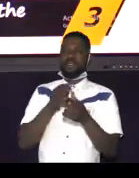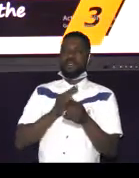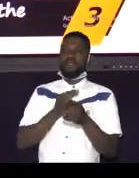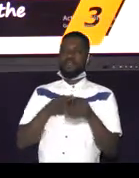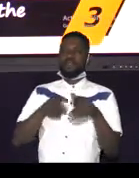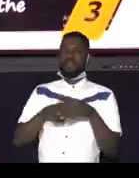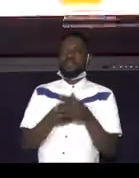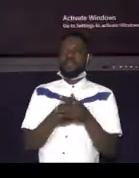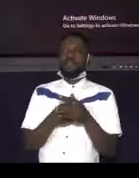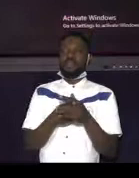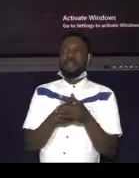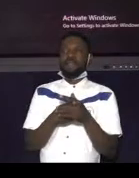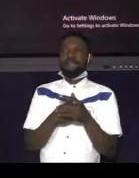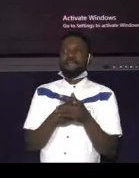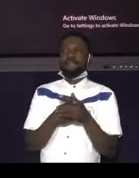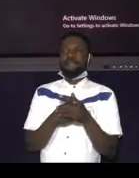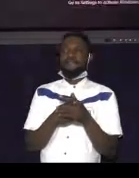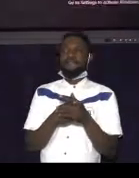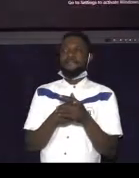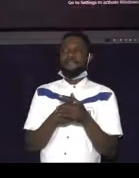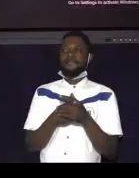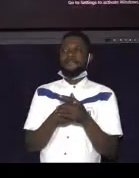started.